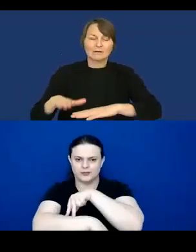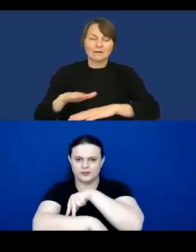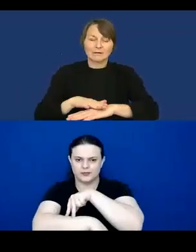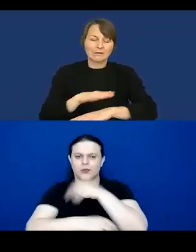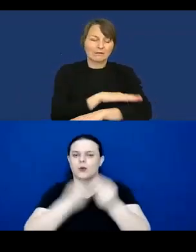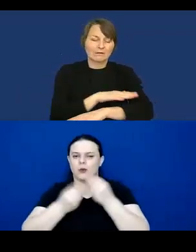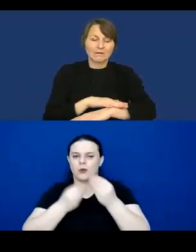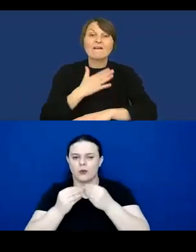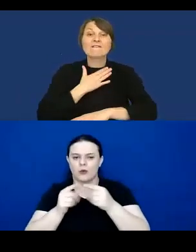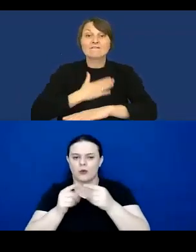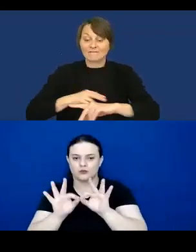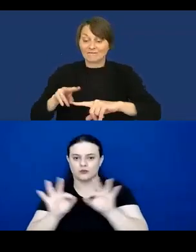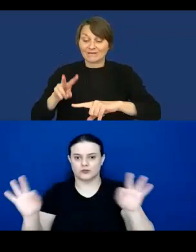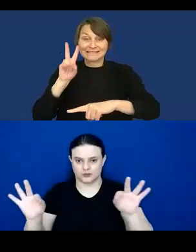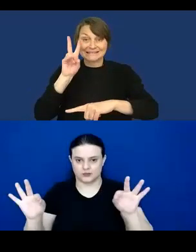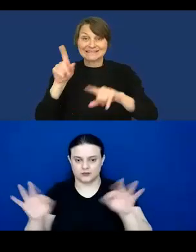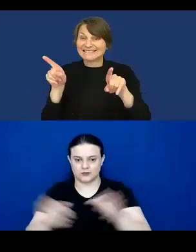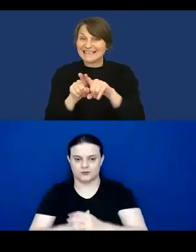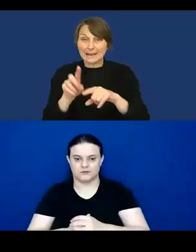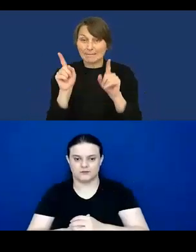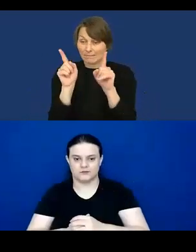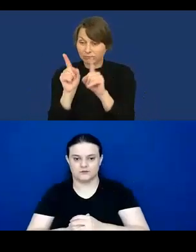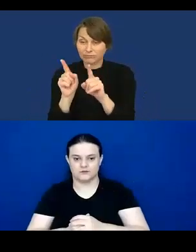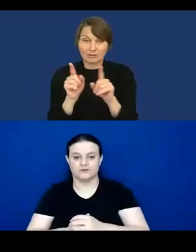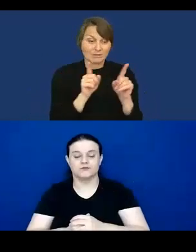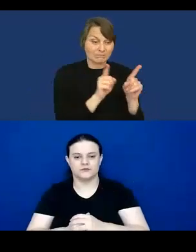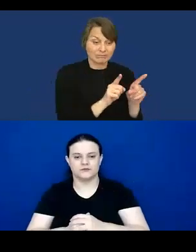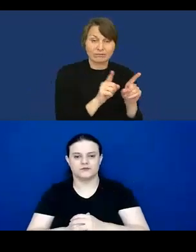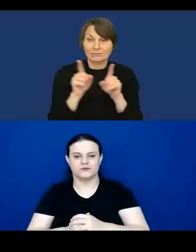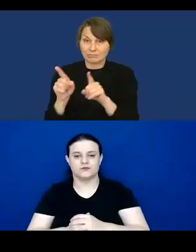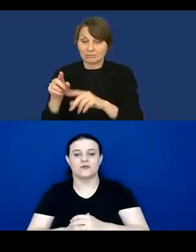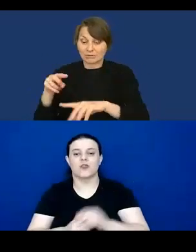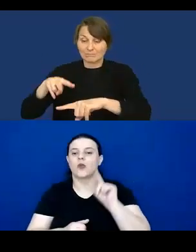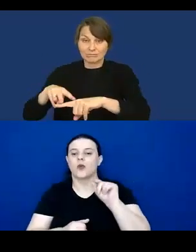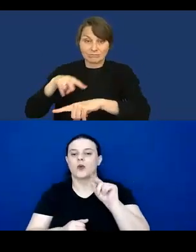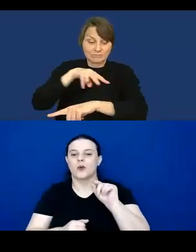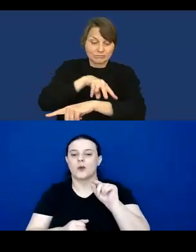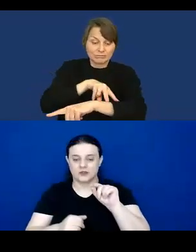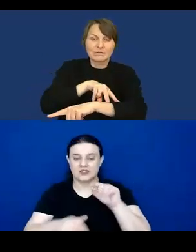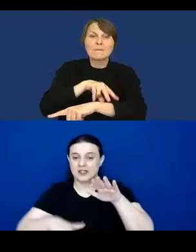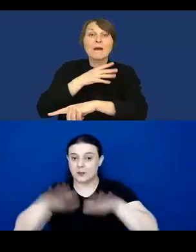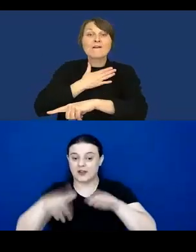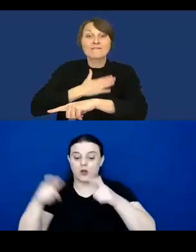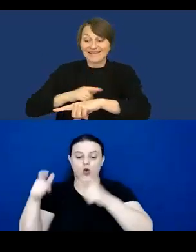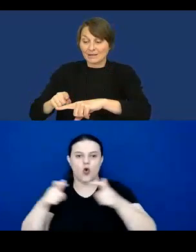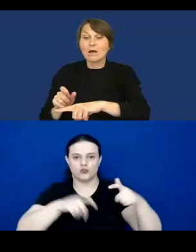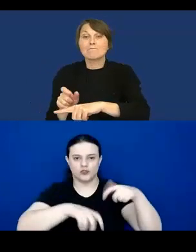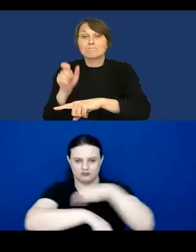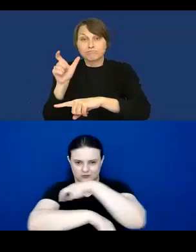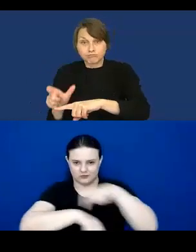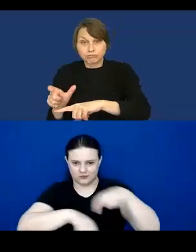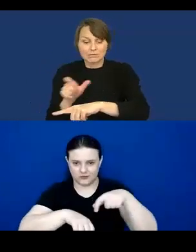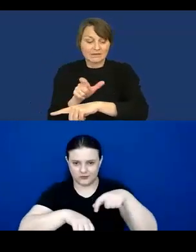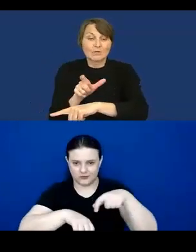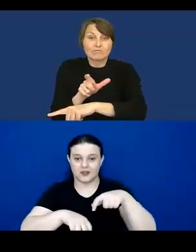larger. And the conclusion from Weber was that a distance in a region of high acuity,